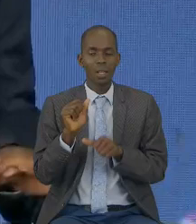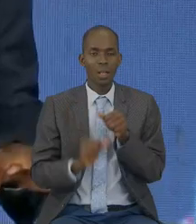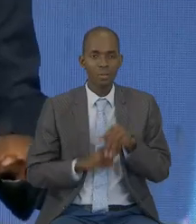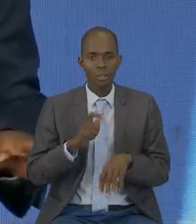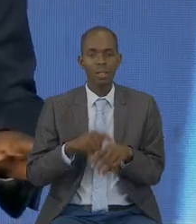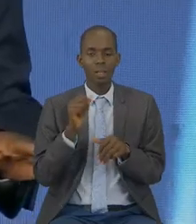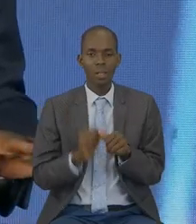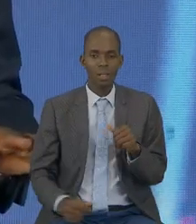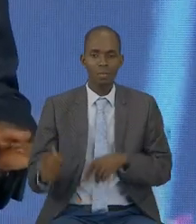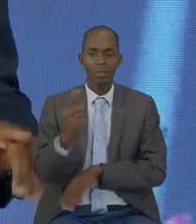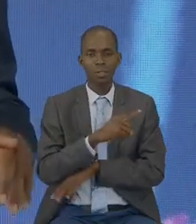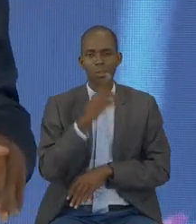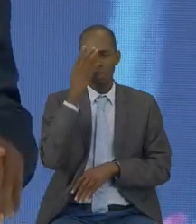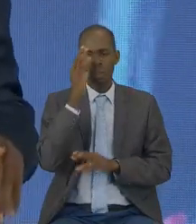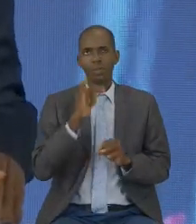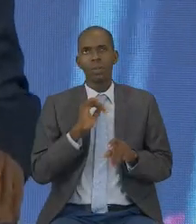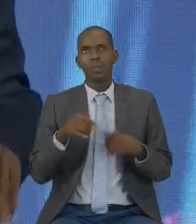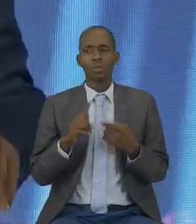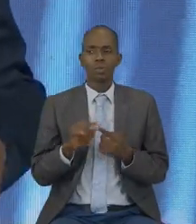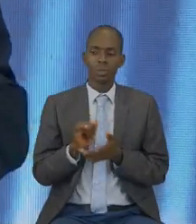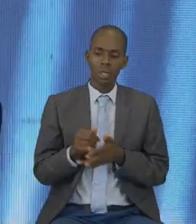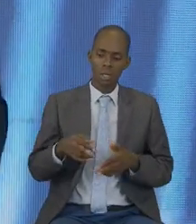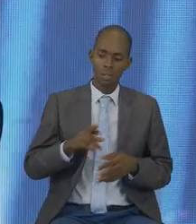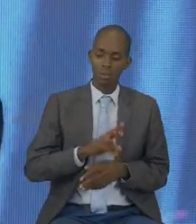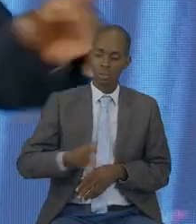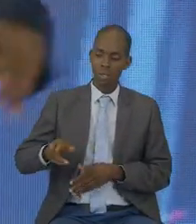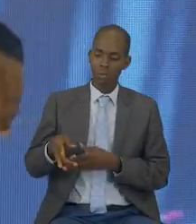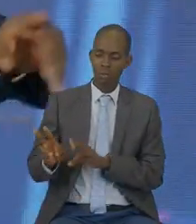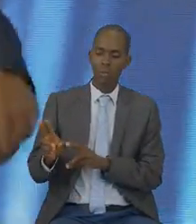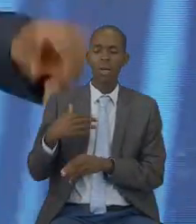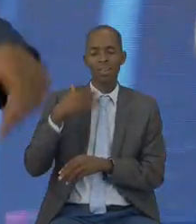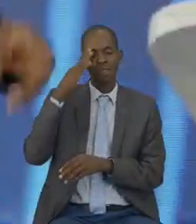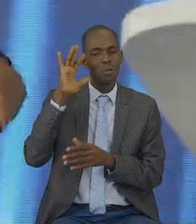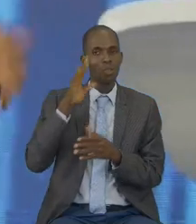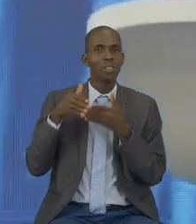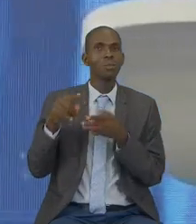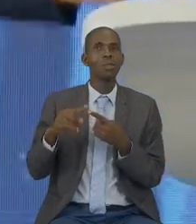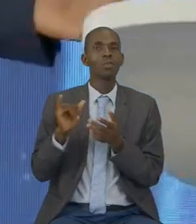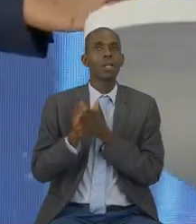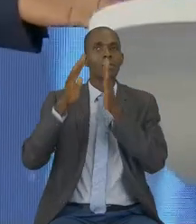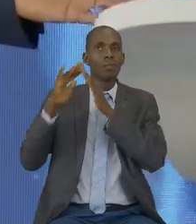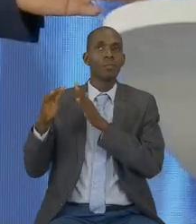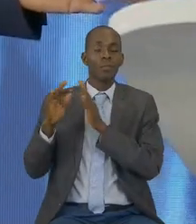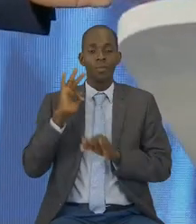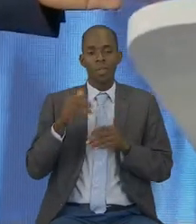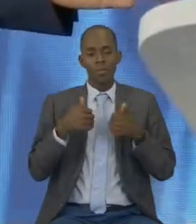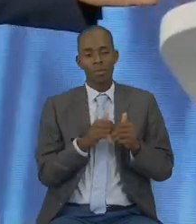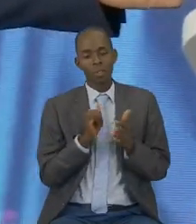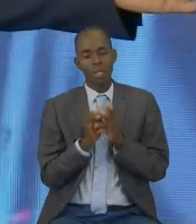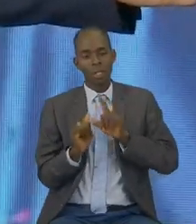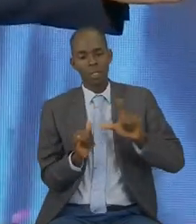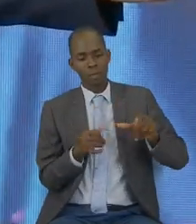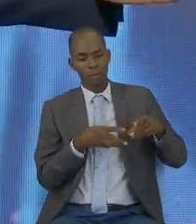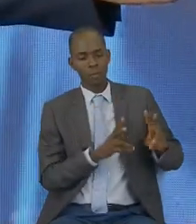I take that way to the right, it leads to such and such a village. If I take that way to the left,